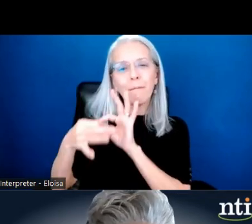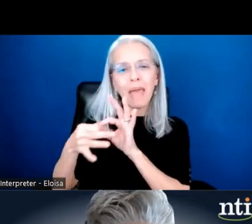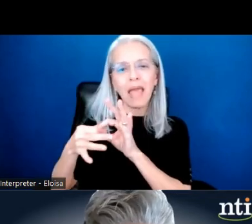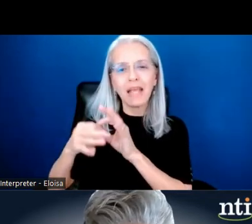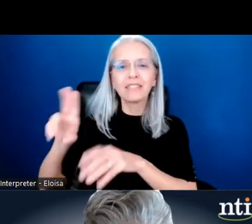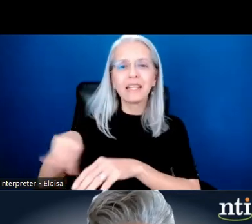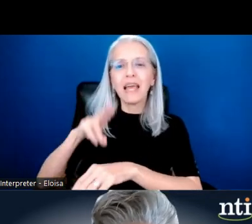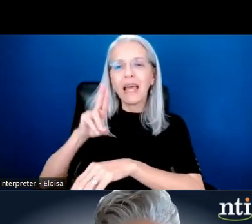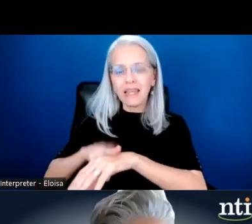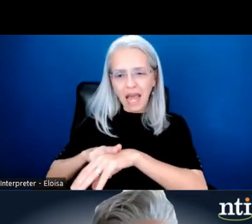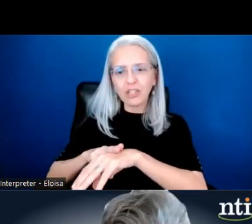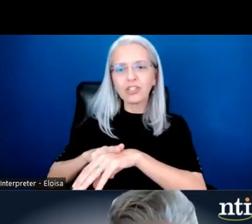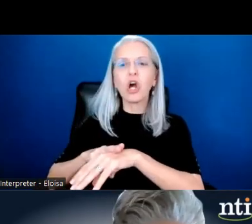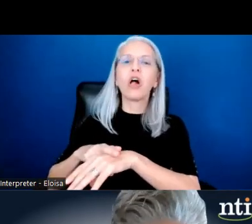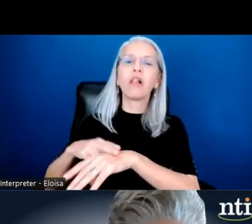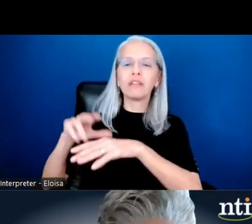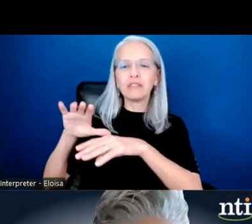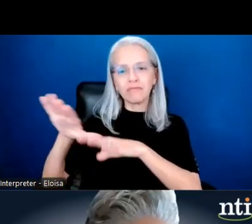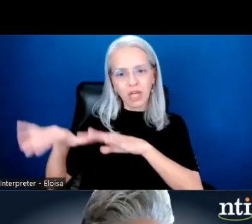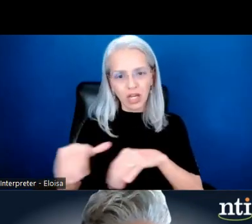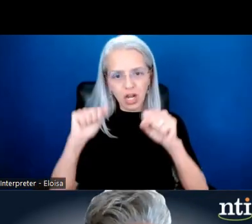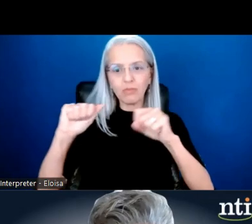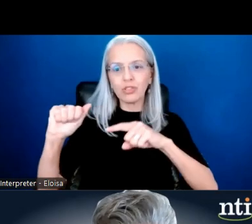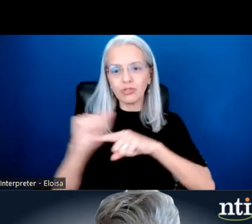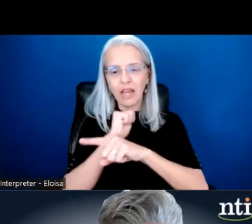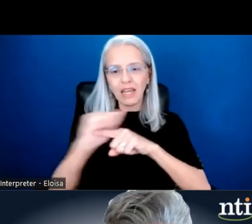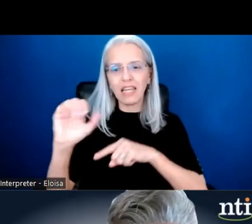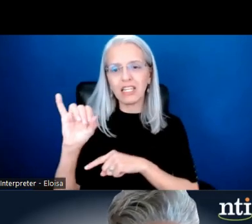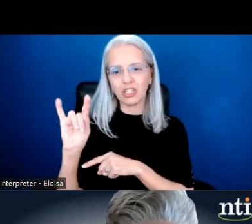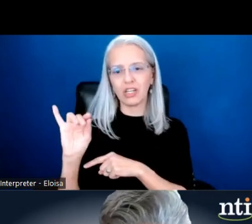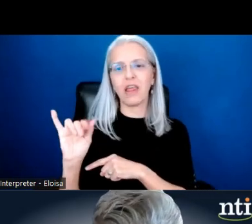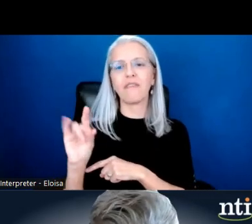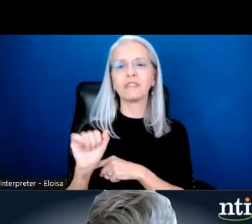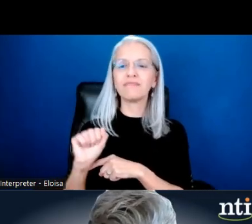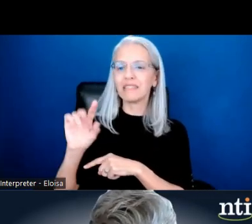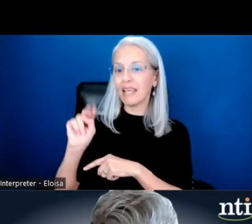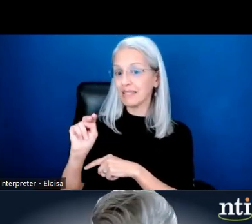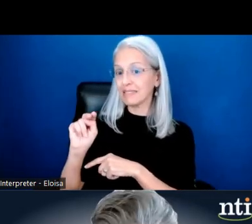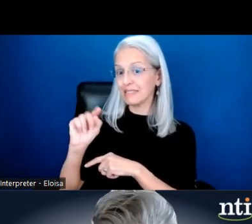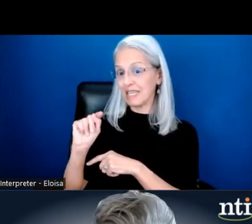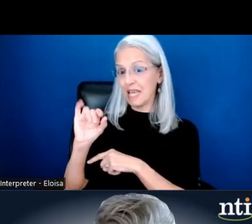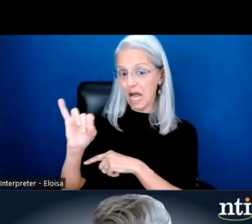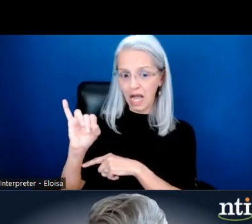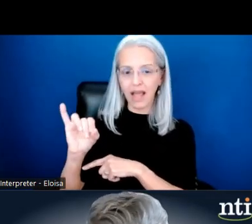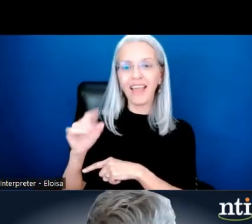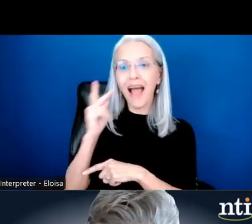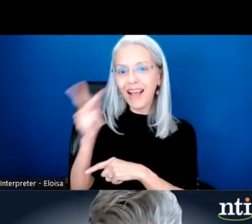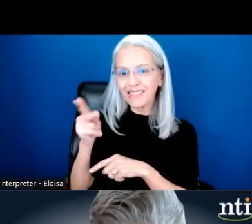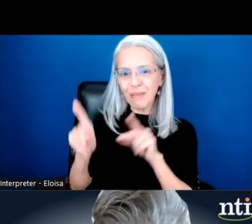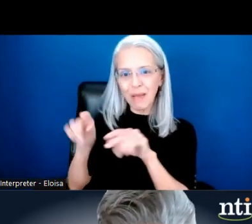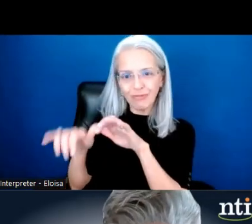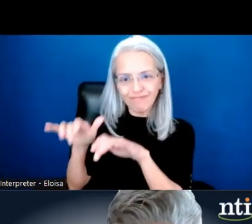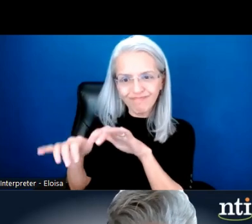Initiative, NTI, for child welfare and mental health professionals. And I see folks putting stuff in the chat. Keep